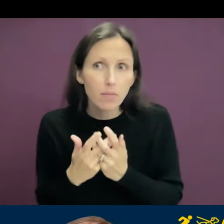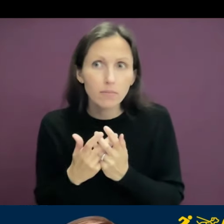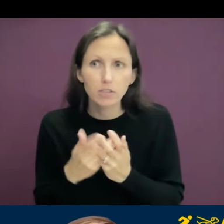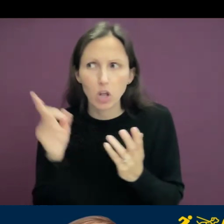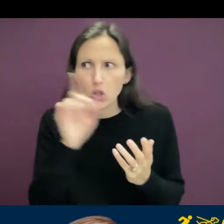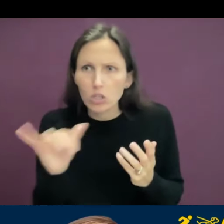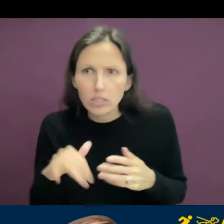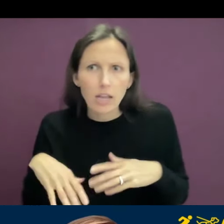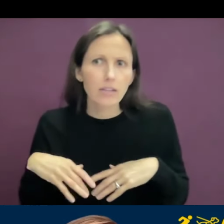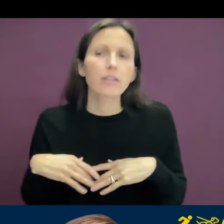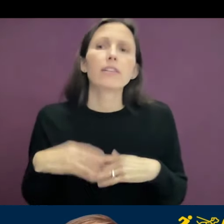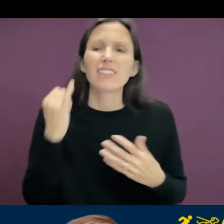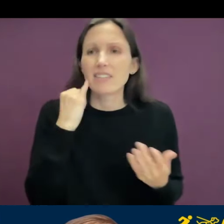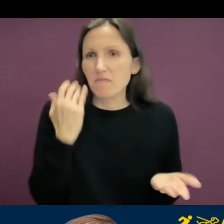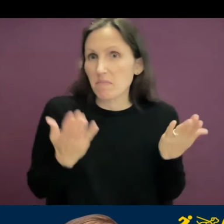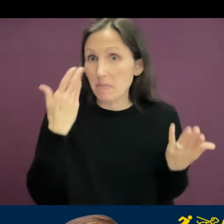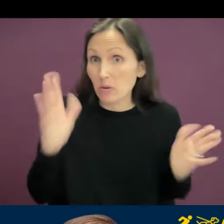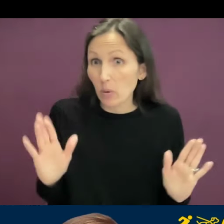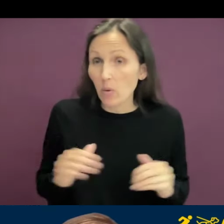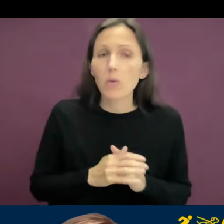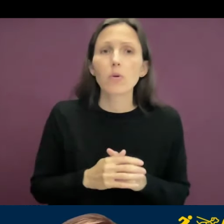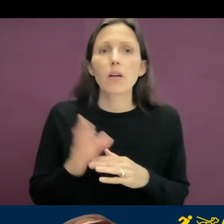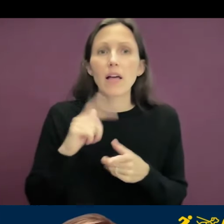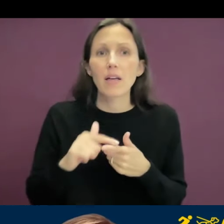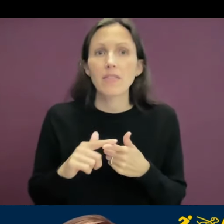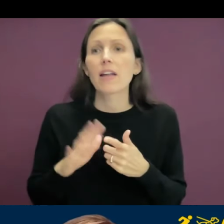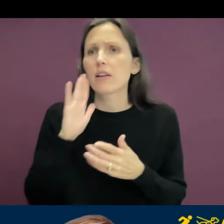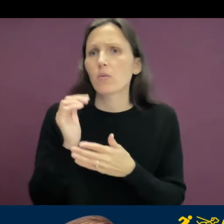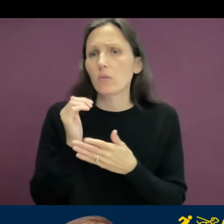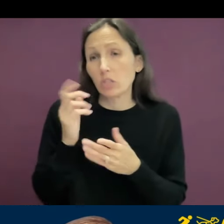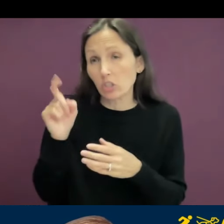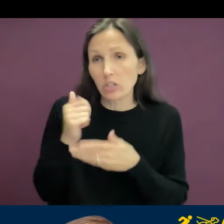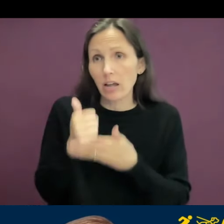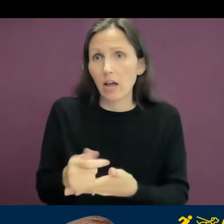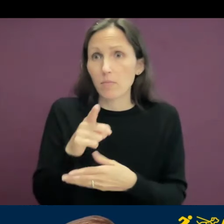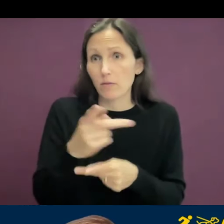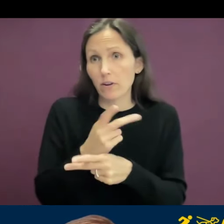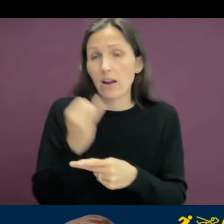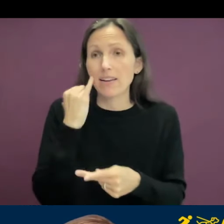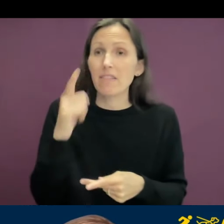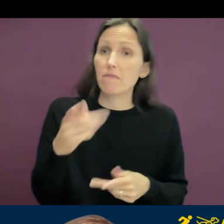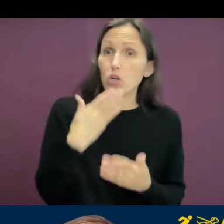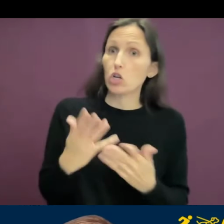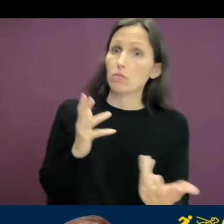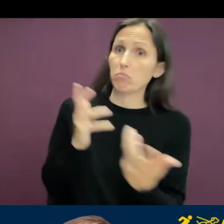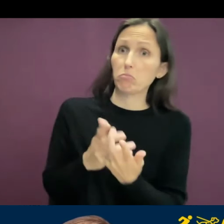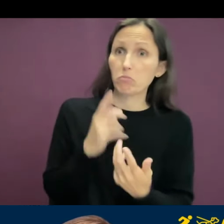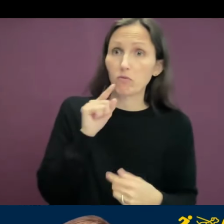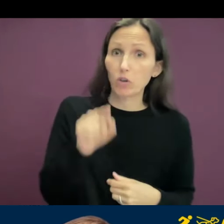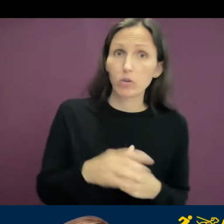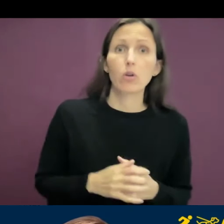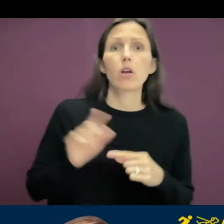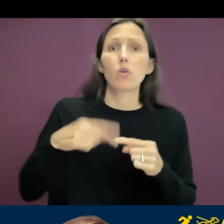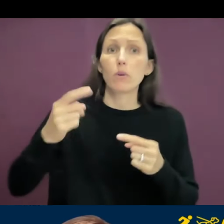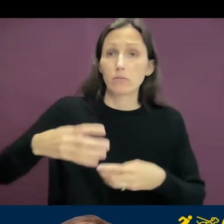familiar, and it'll let you know a little bit more to identify if this is something suitable for you. And then when we scroll down, it does